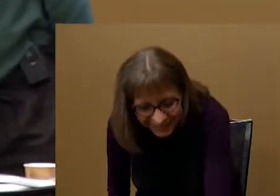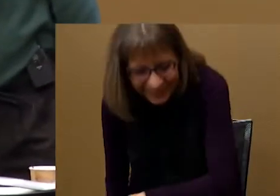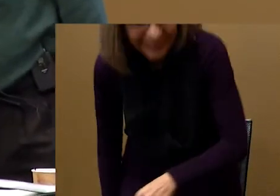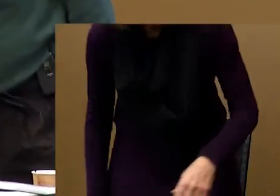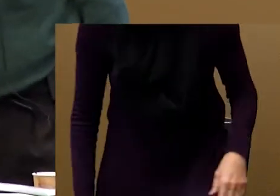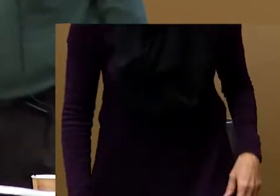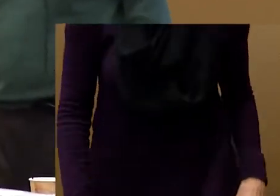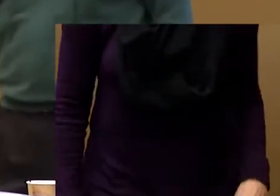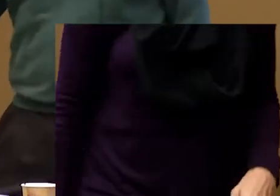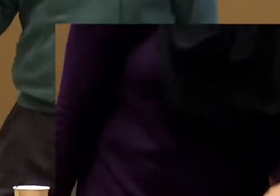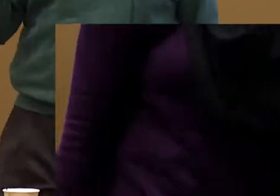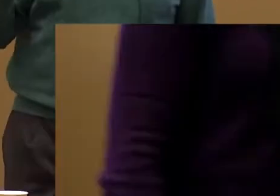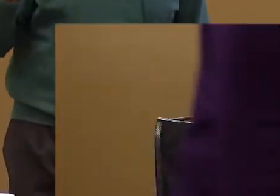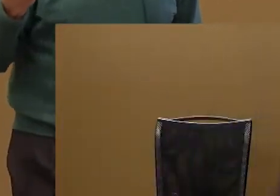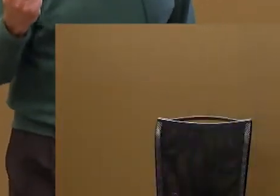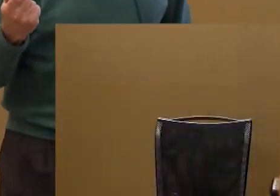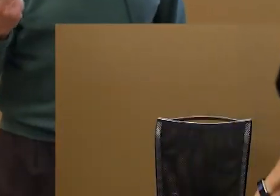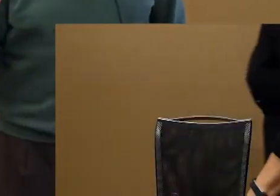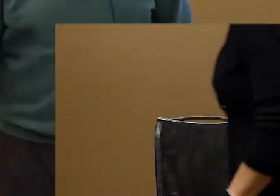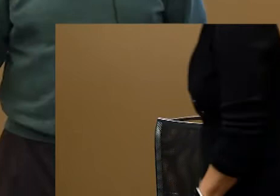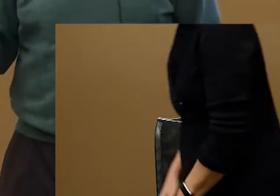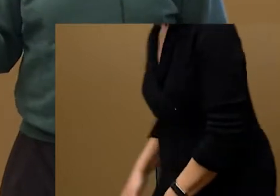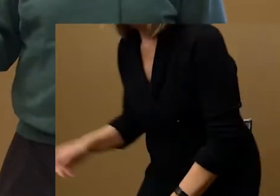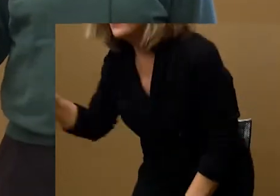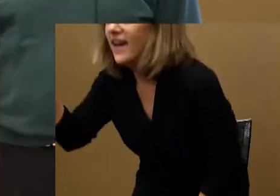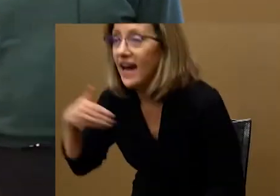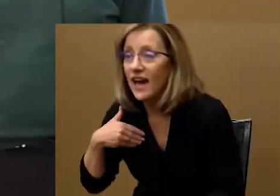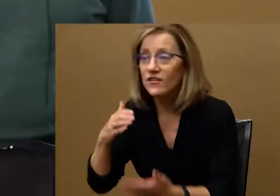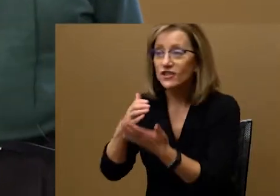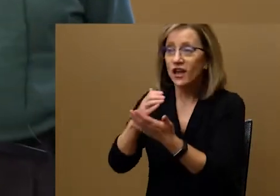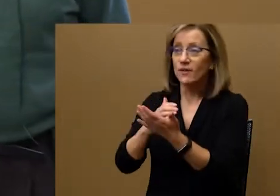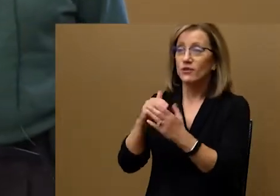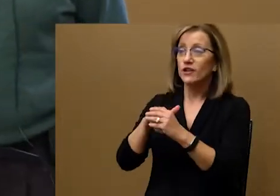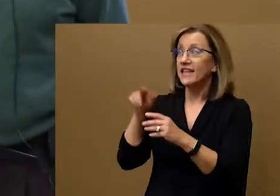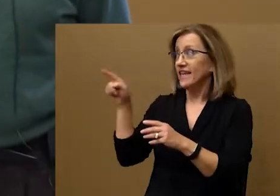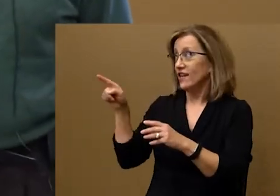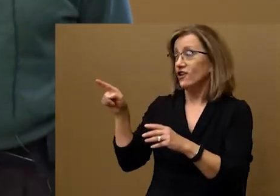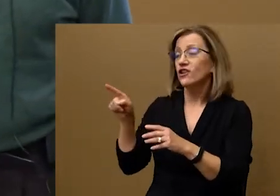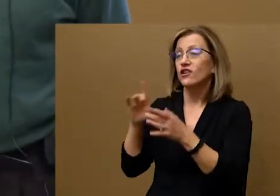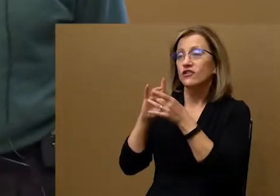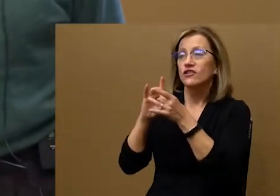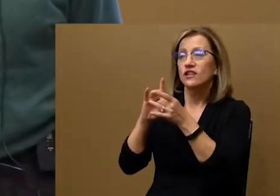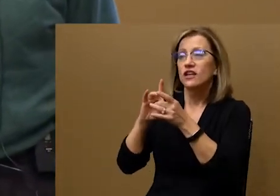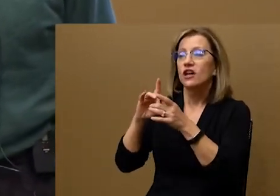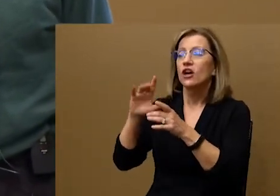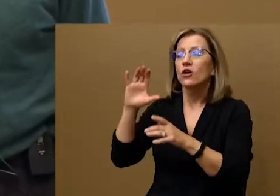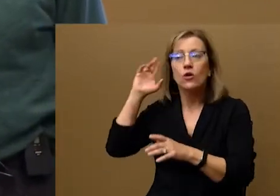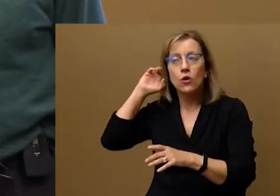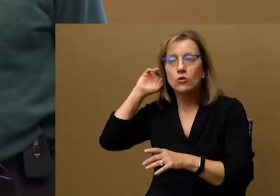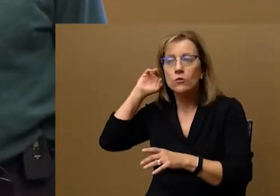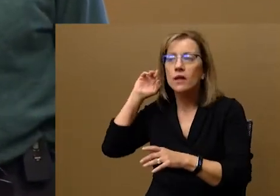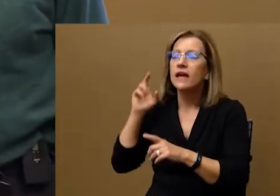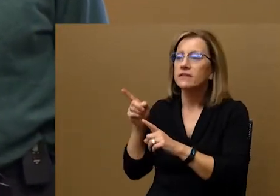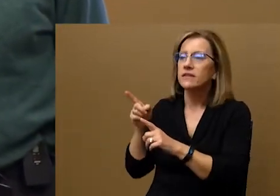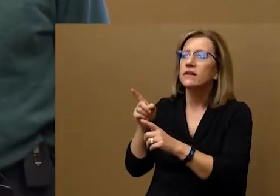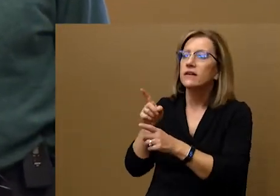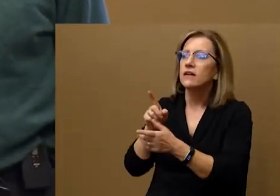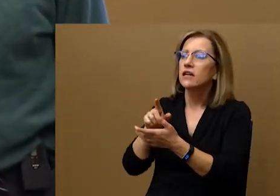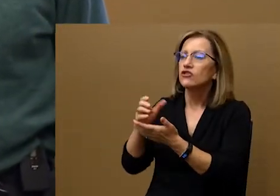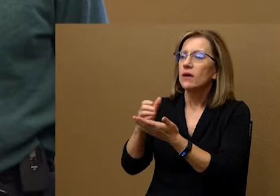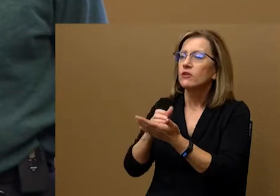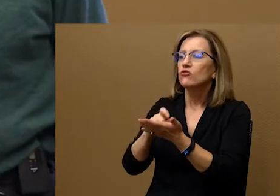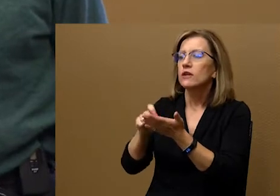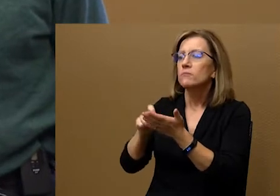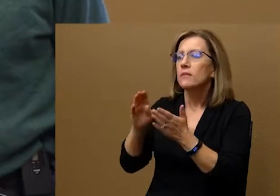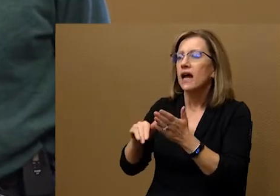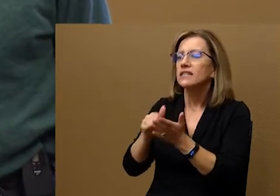there's a lot in this book on this subject, on the issue of cochlear implants. There's a chapter here by a psychologist who works in a